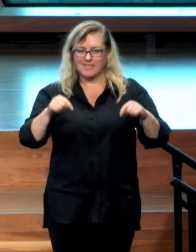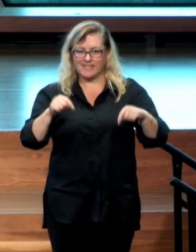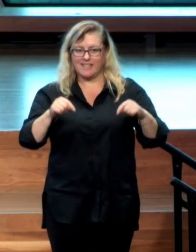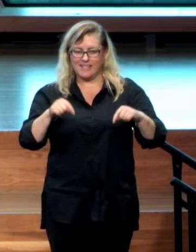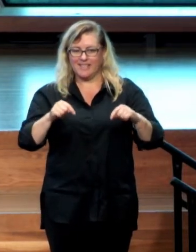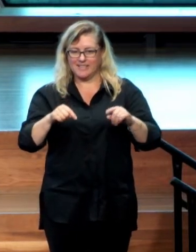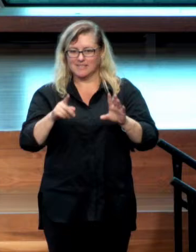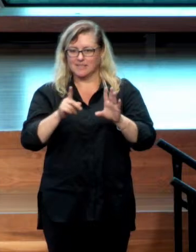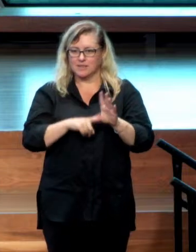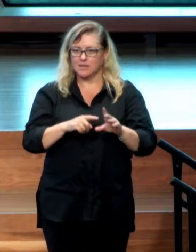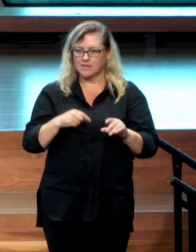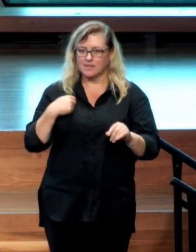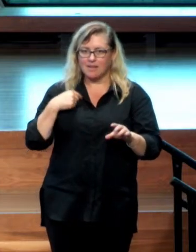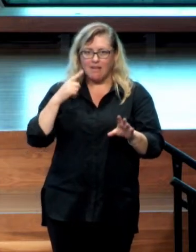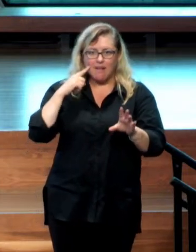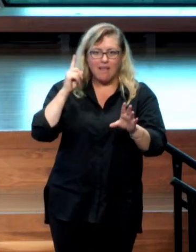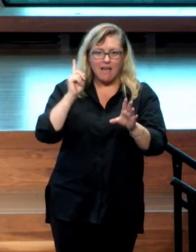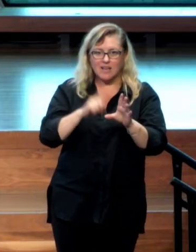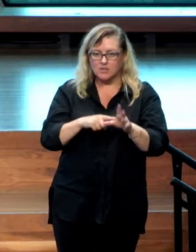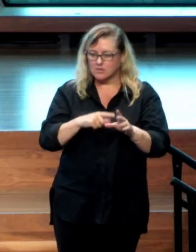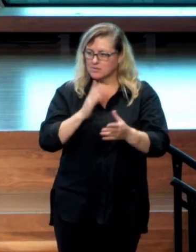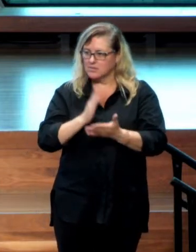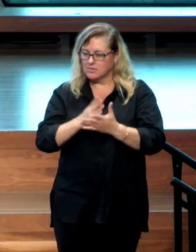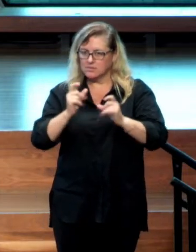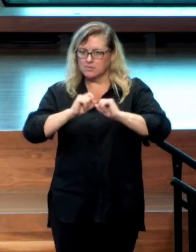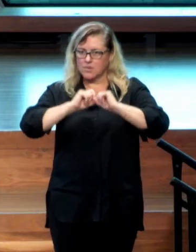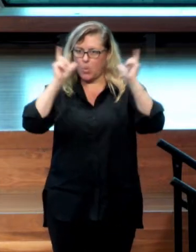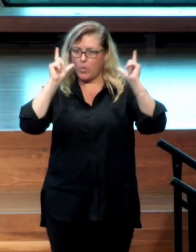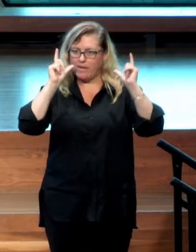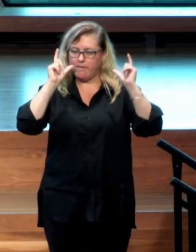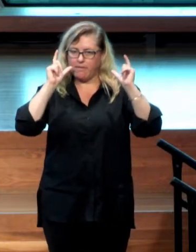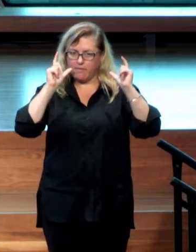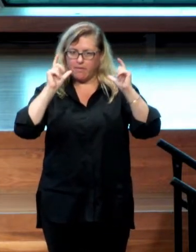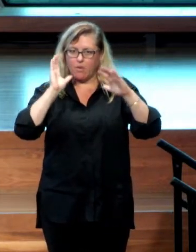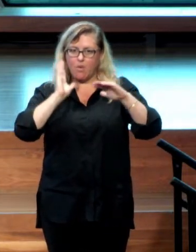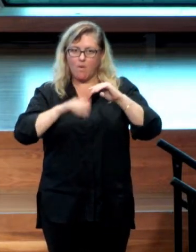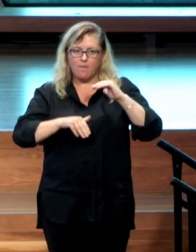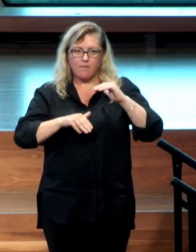me, or last year was a year for me when I really became more aware of how